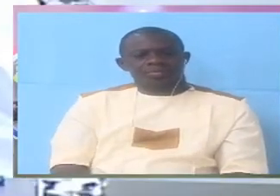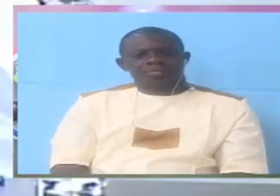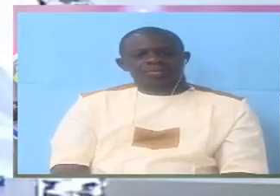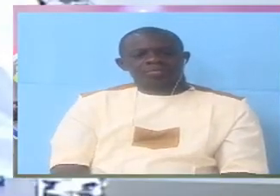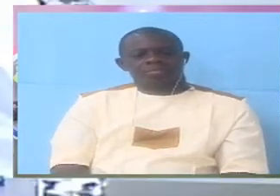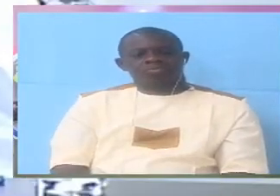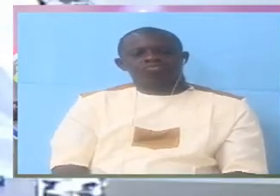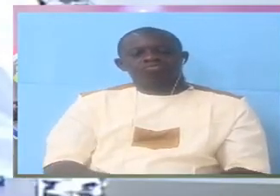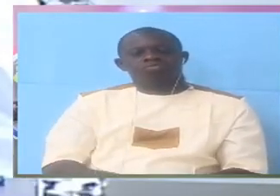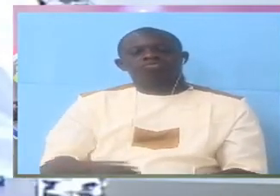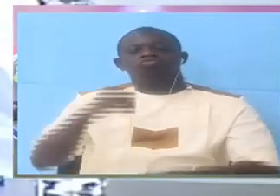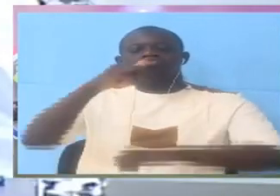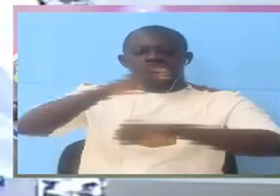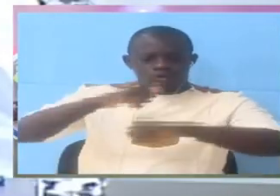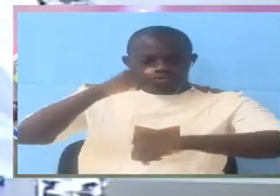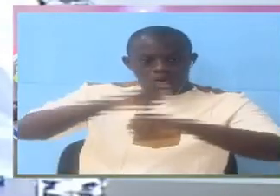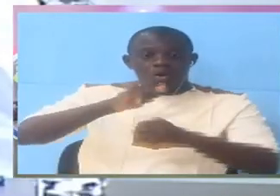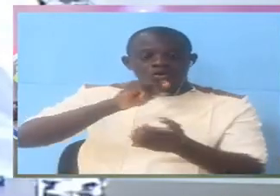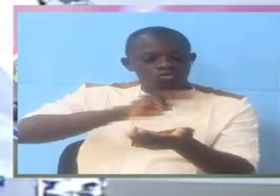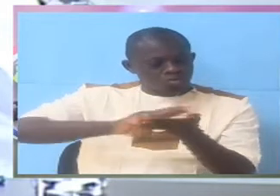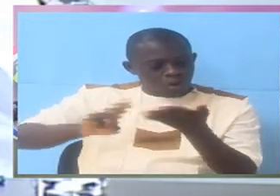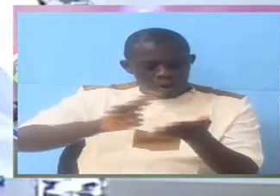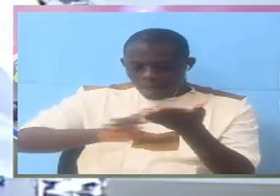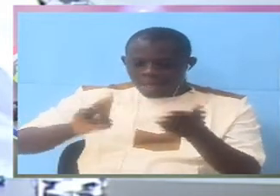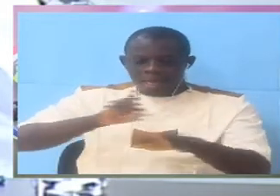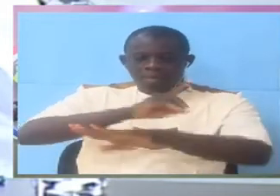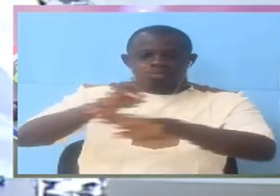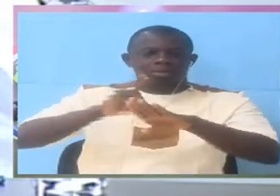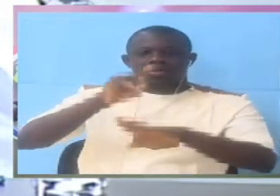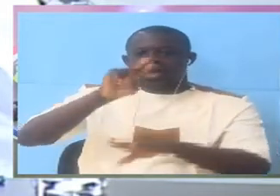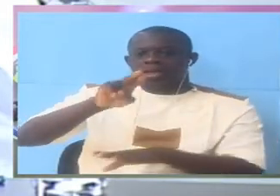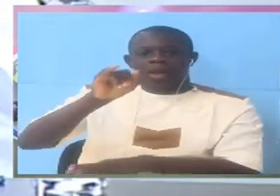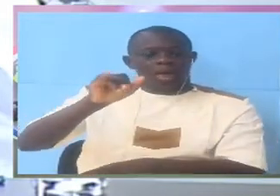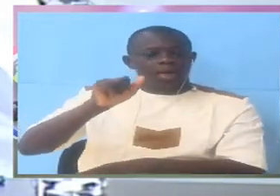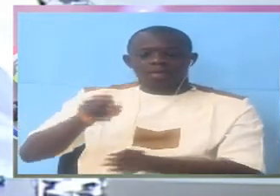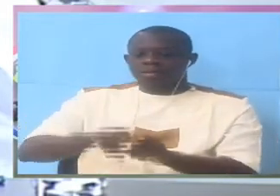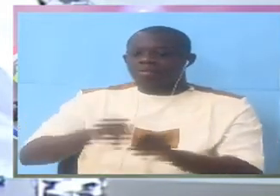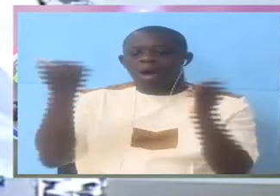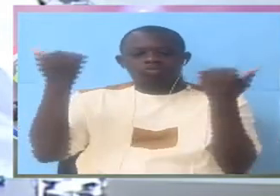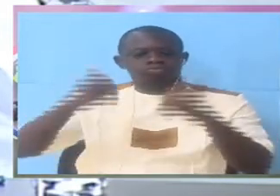Tortures were normal at the NIA. Tortures happened frequently. That's